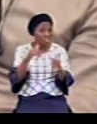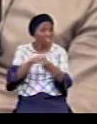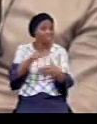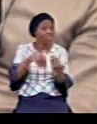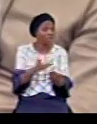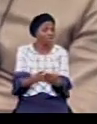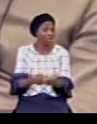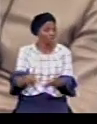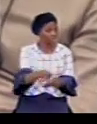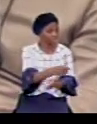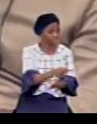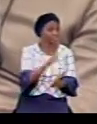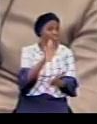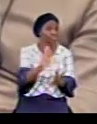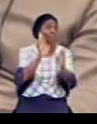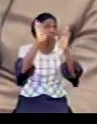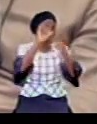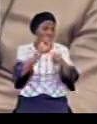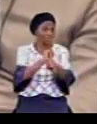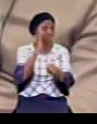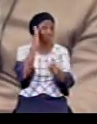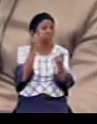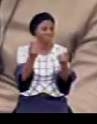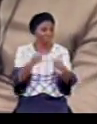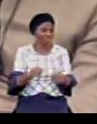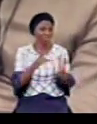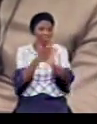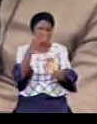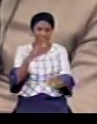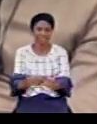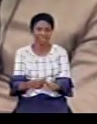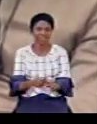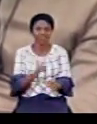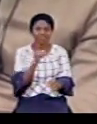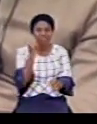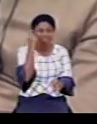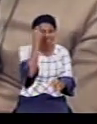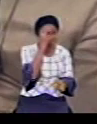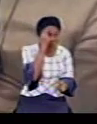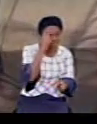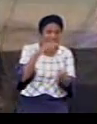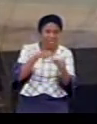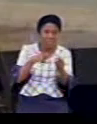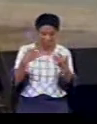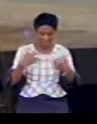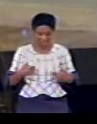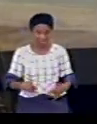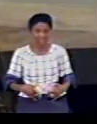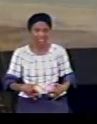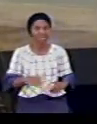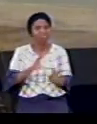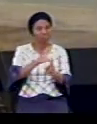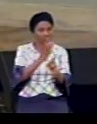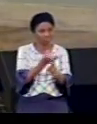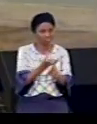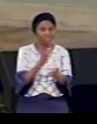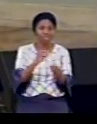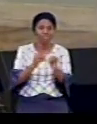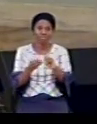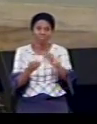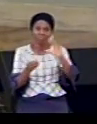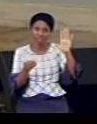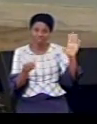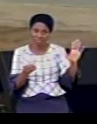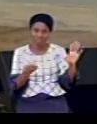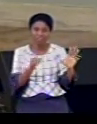in faith, not considering the physical conditions. Number five. Not